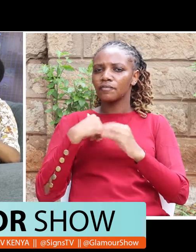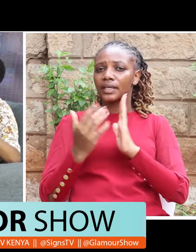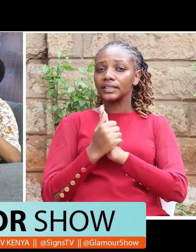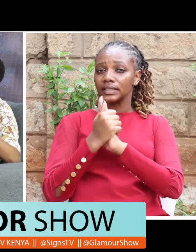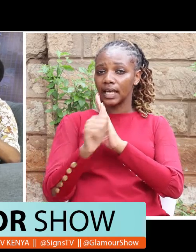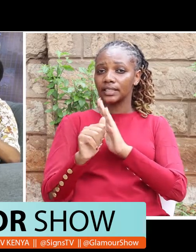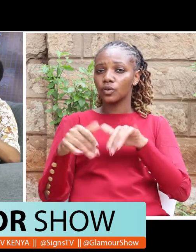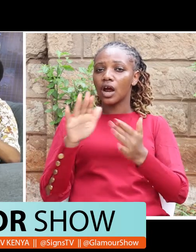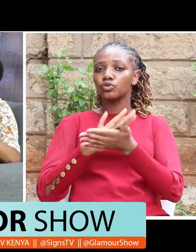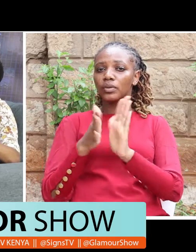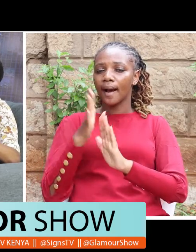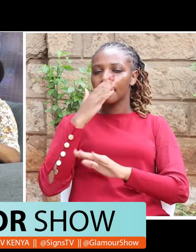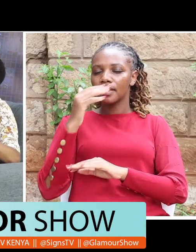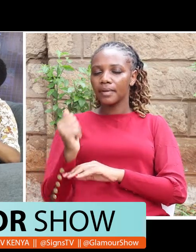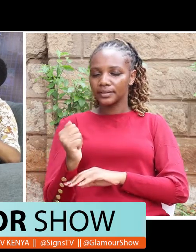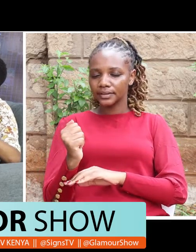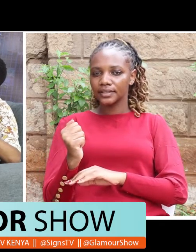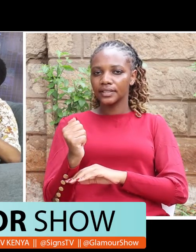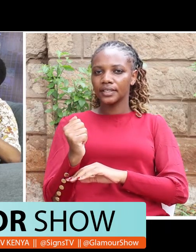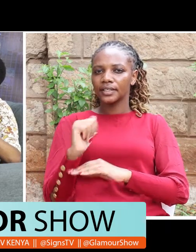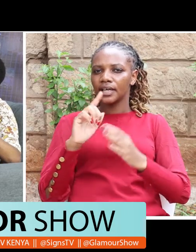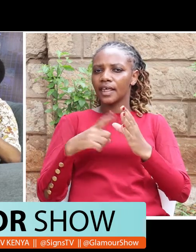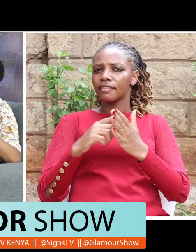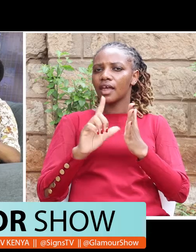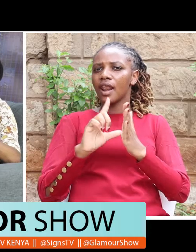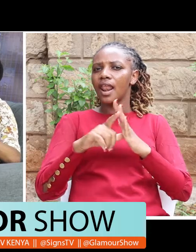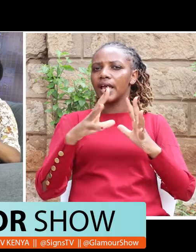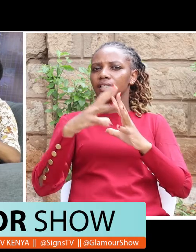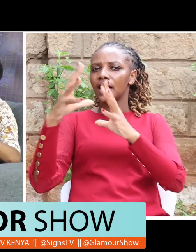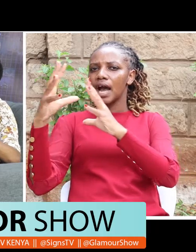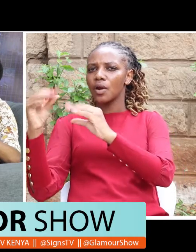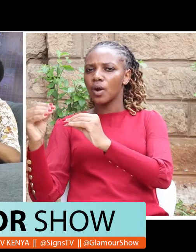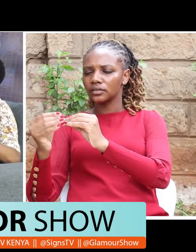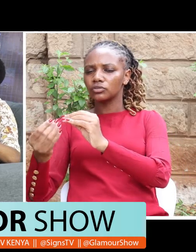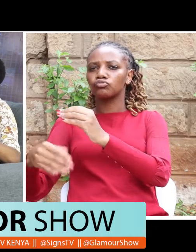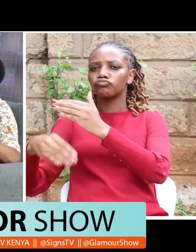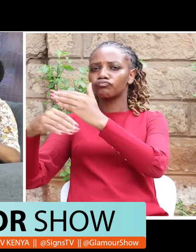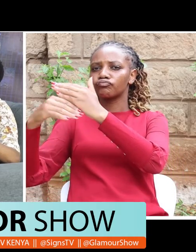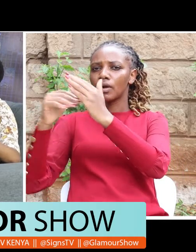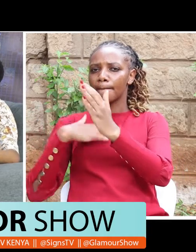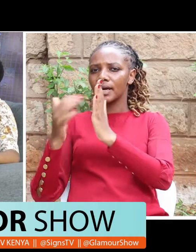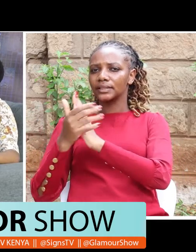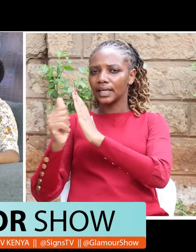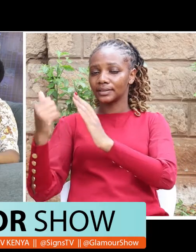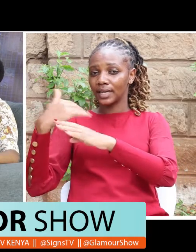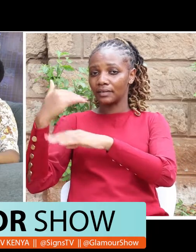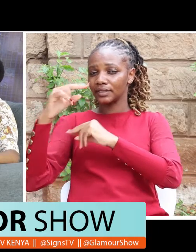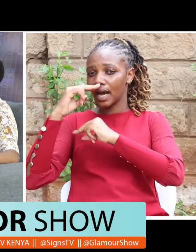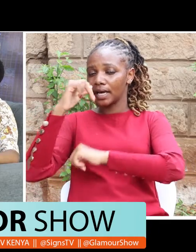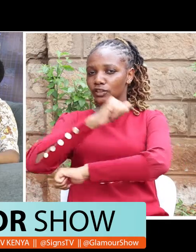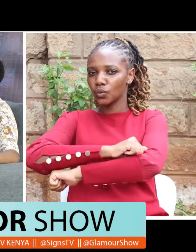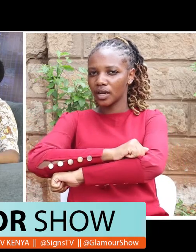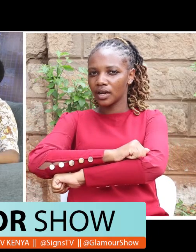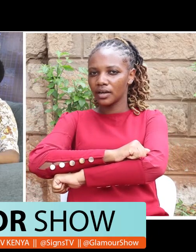give me skills on how to be a good actor. Then I went to add my studies after high school, and